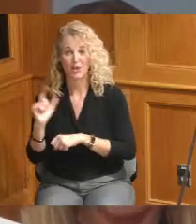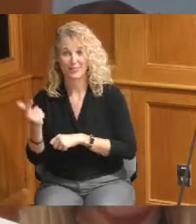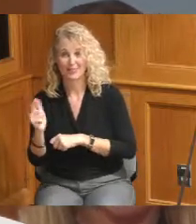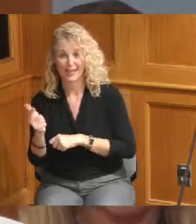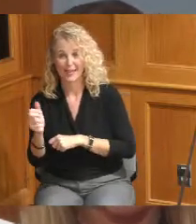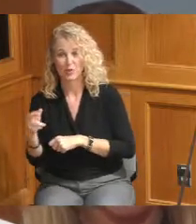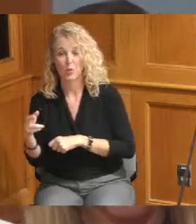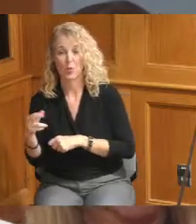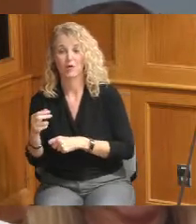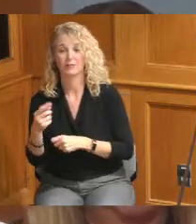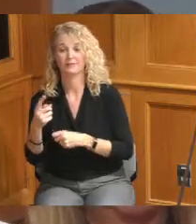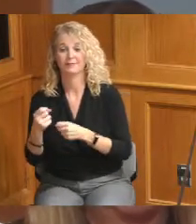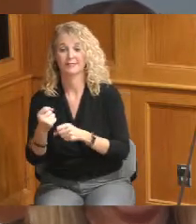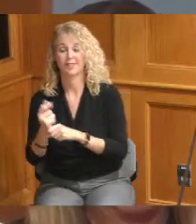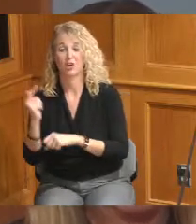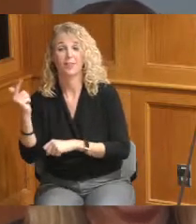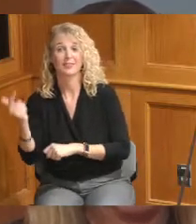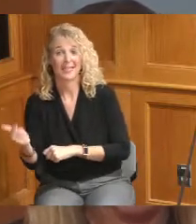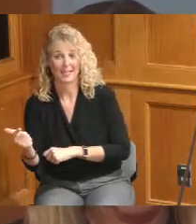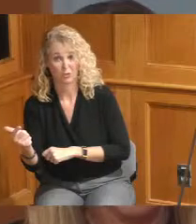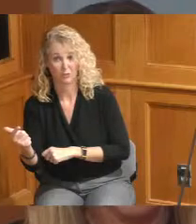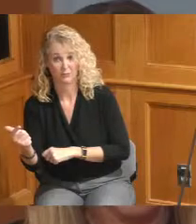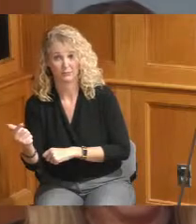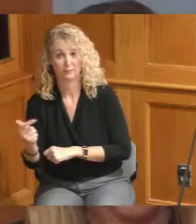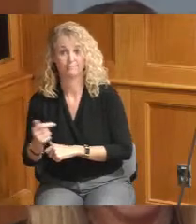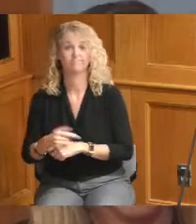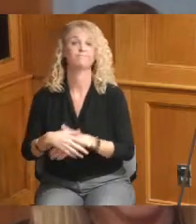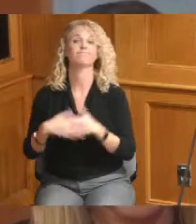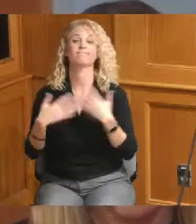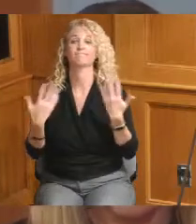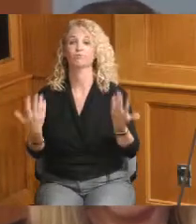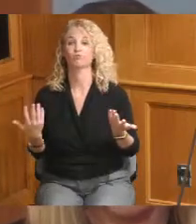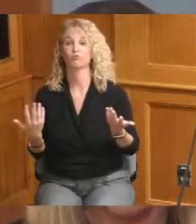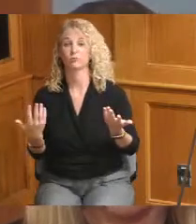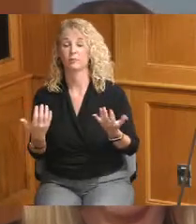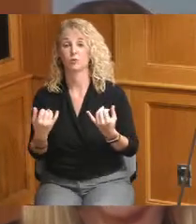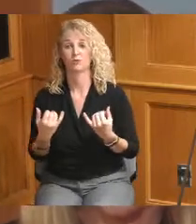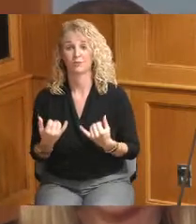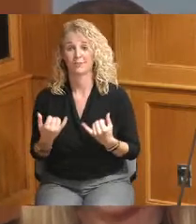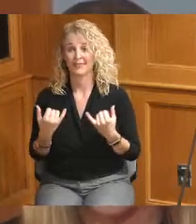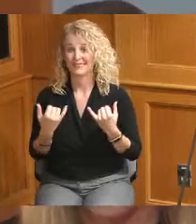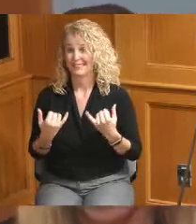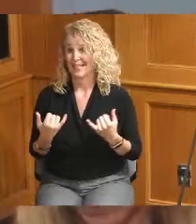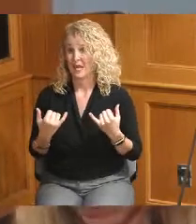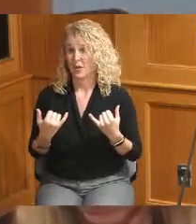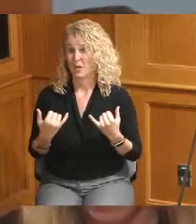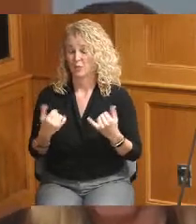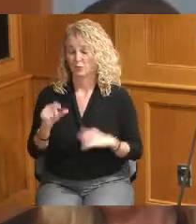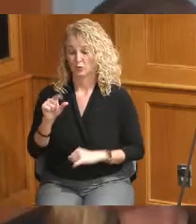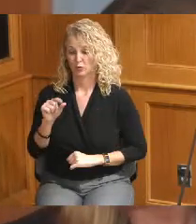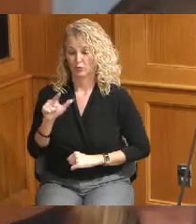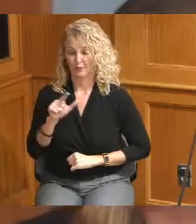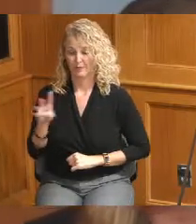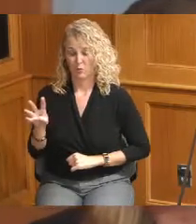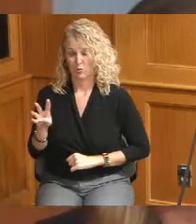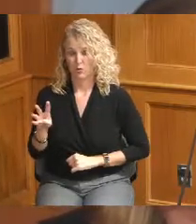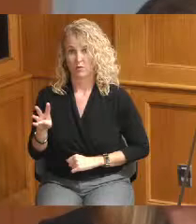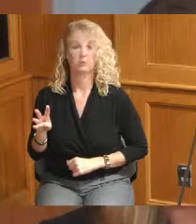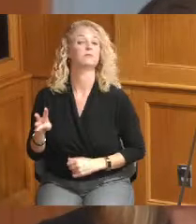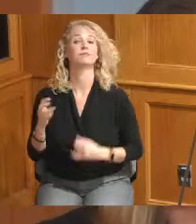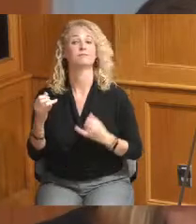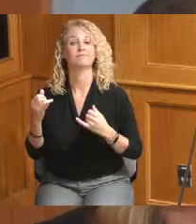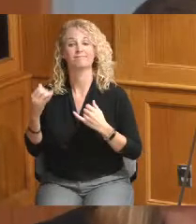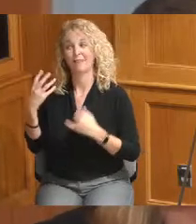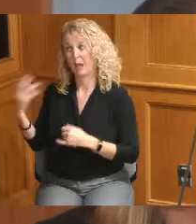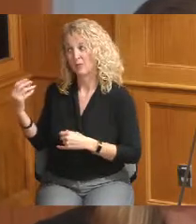next year of when we have those big rain events. And as of now, in 2024, with it raining right